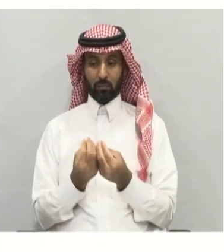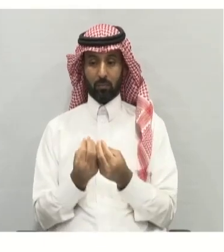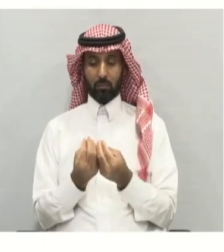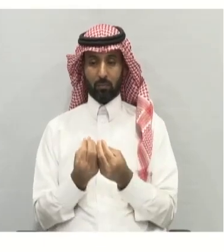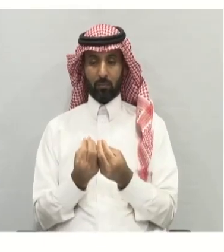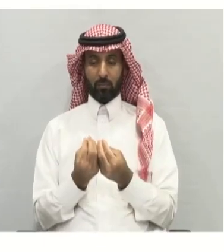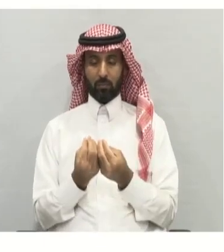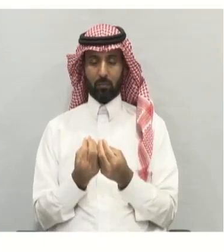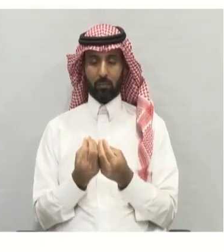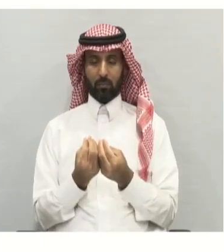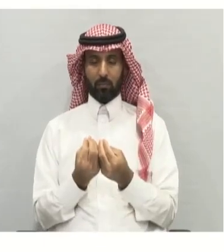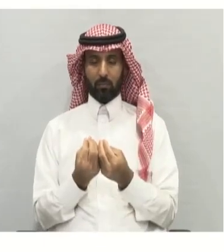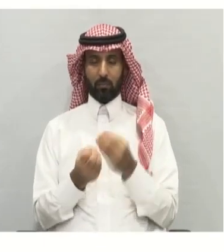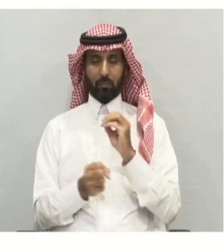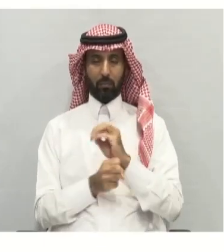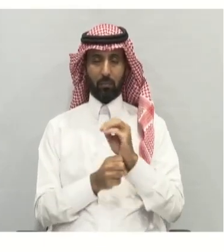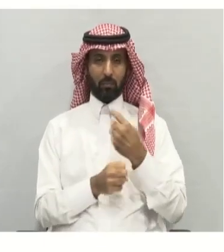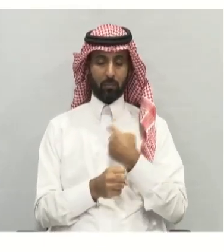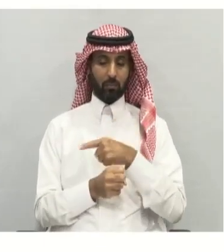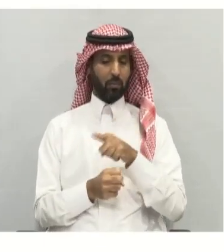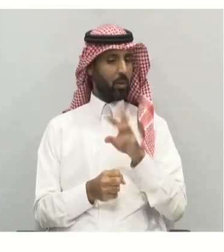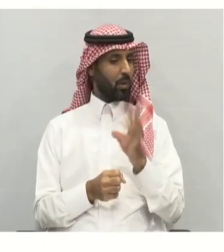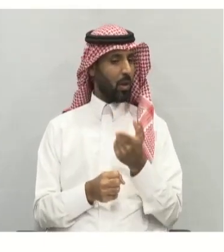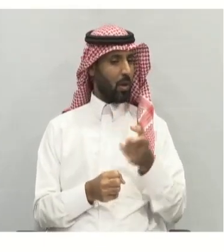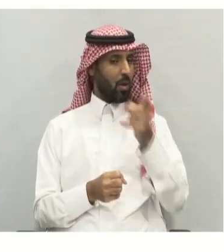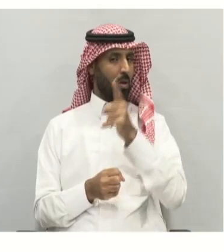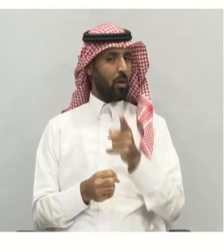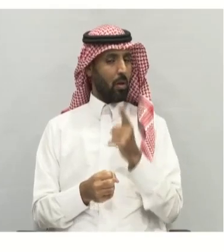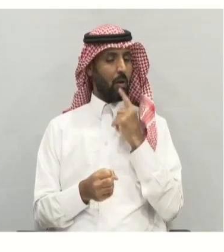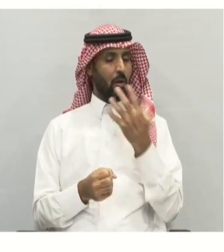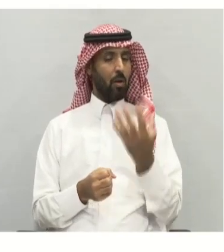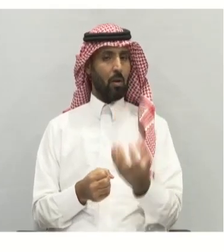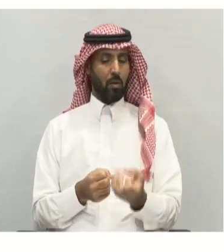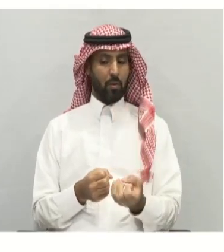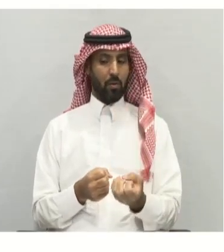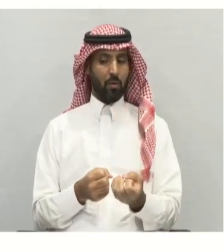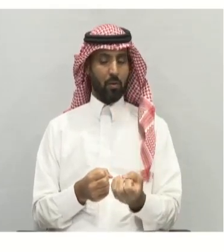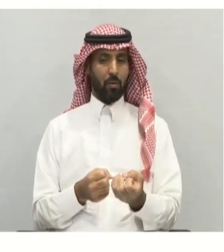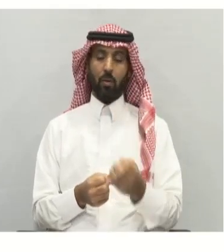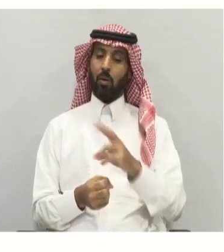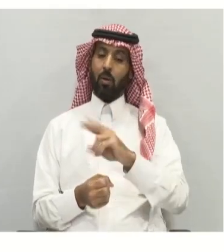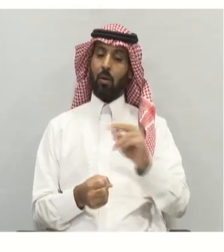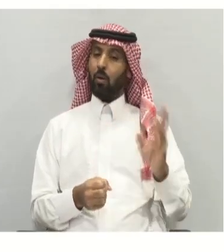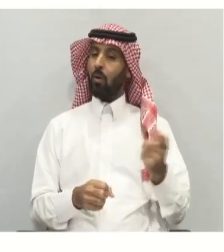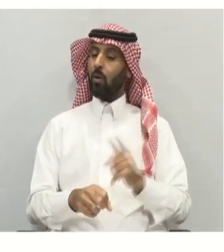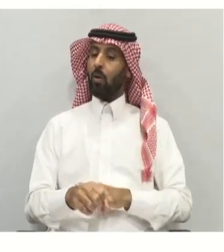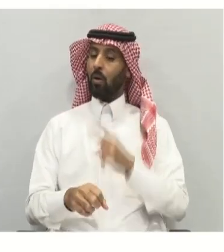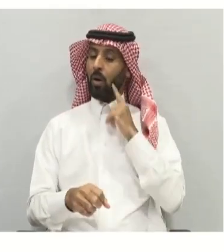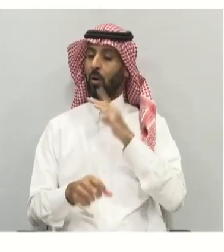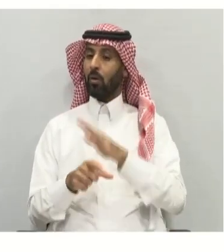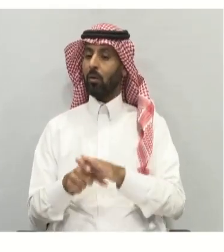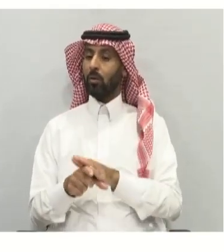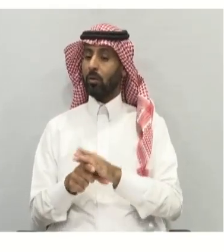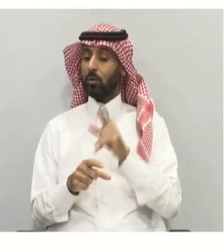work where we learned how to make questions about holidays. Questions like, when is the National Day in